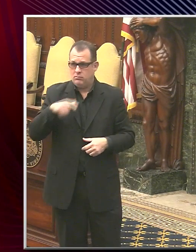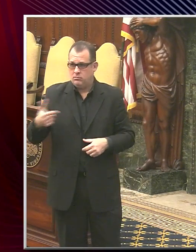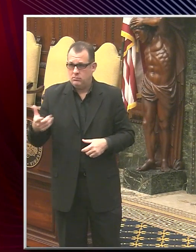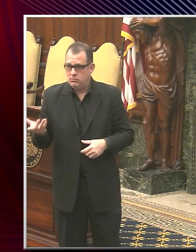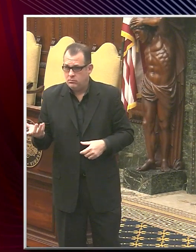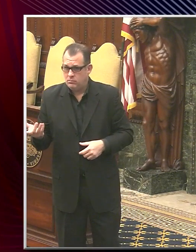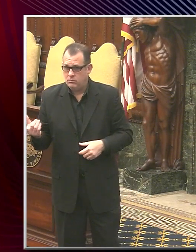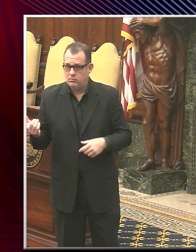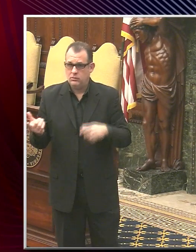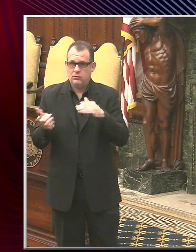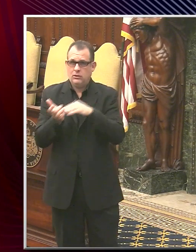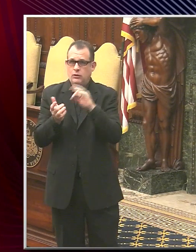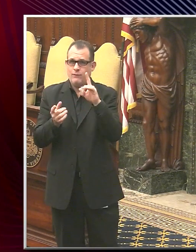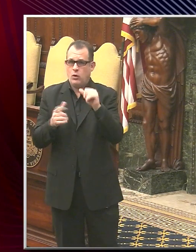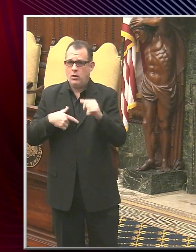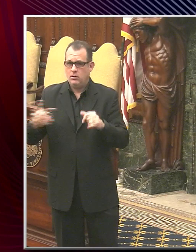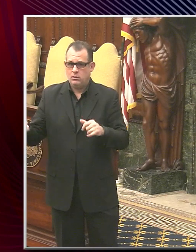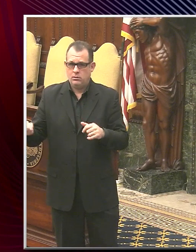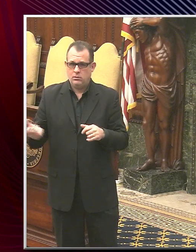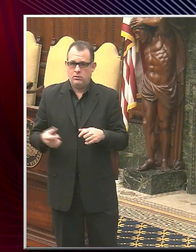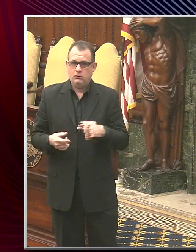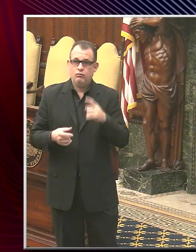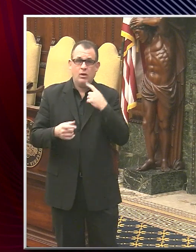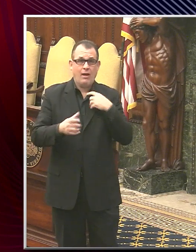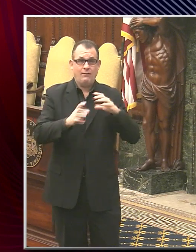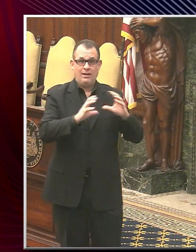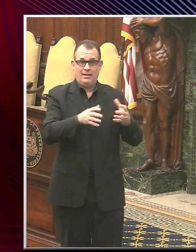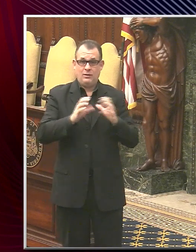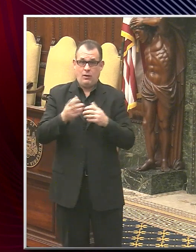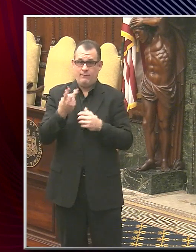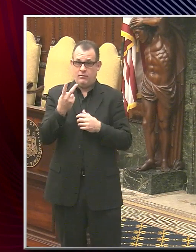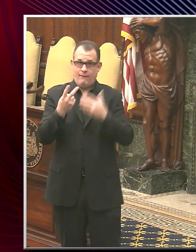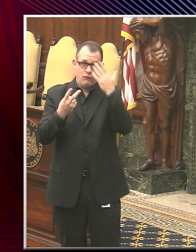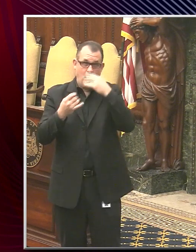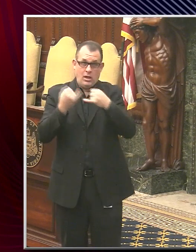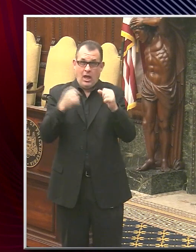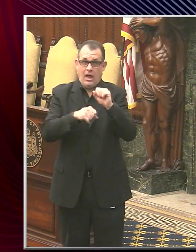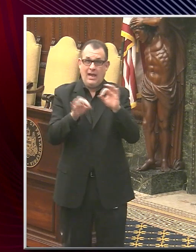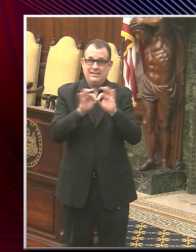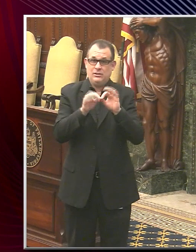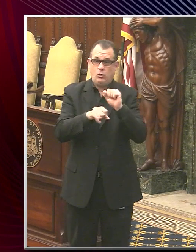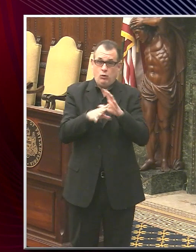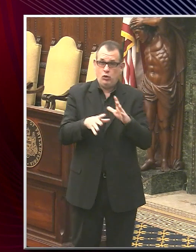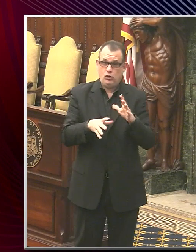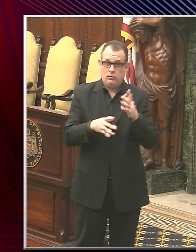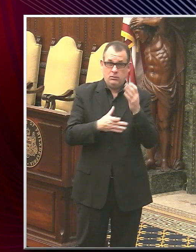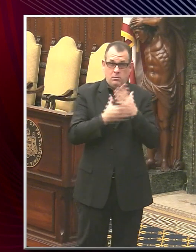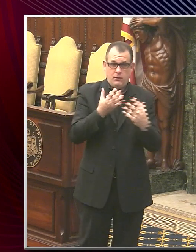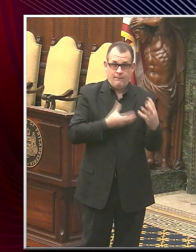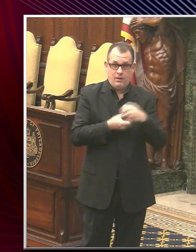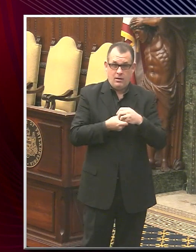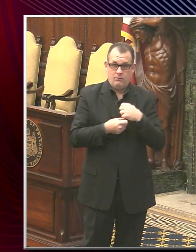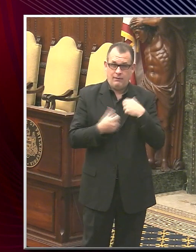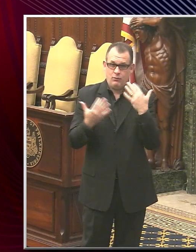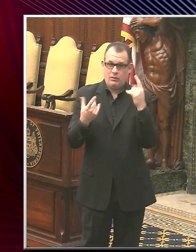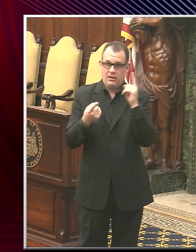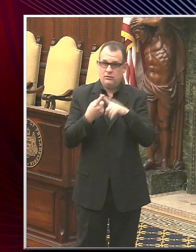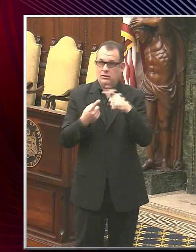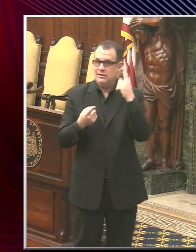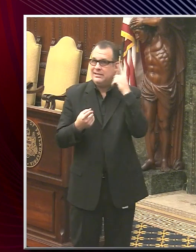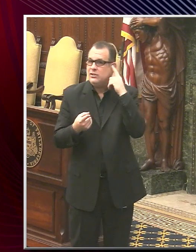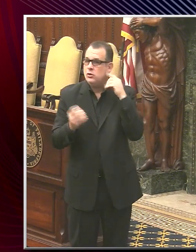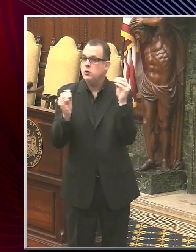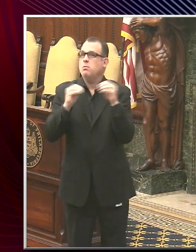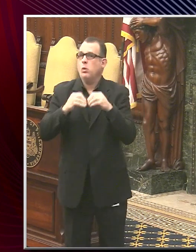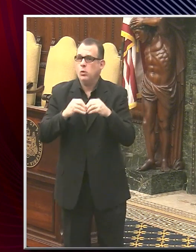given definition into the category of frontline essential workers. I would imagine they would probably be in there. But if you can wait until we have that more completely laid out,